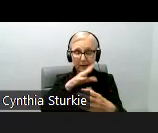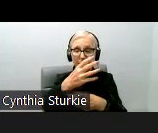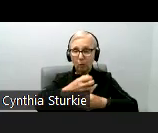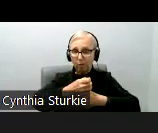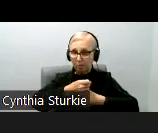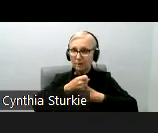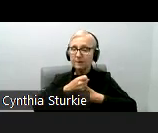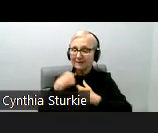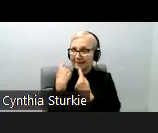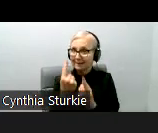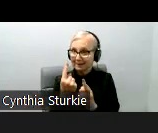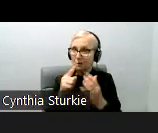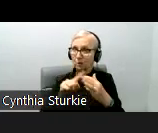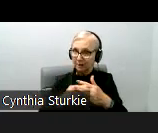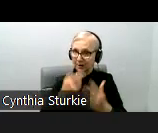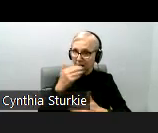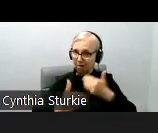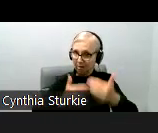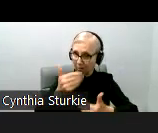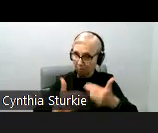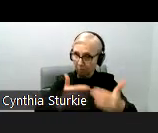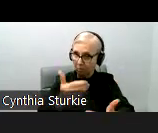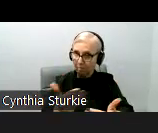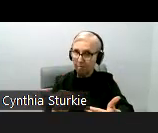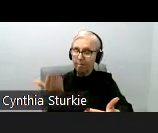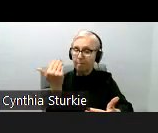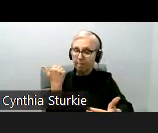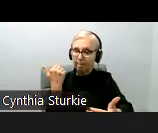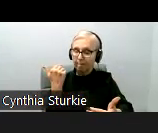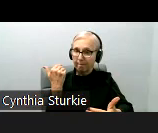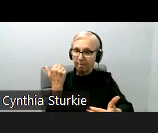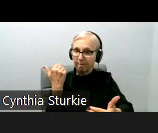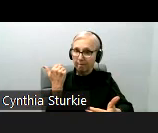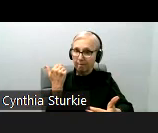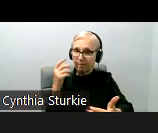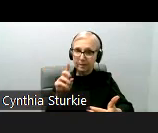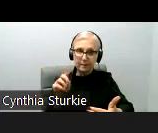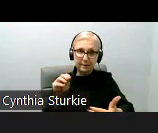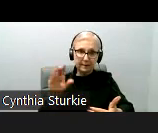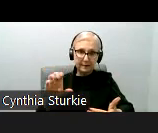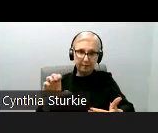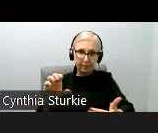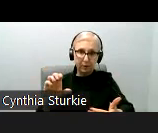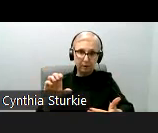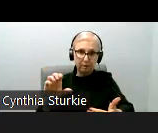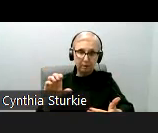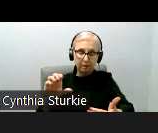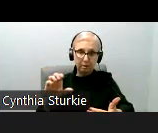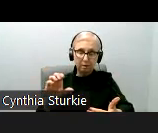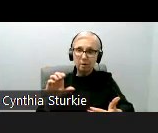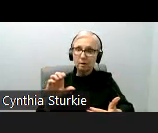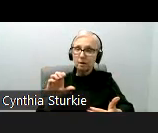received since we started this whole process back in stakeholdering back in December of last year.